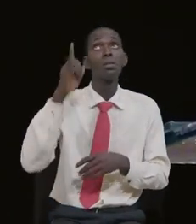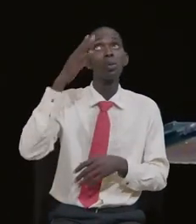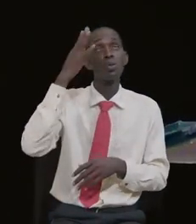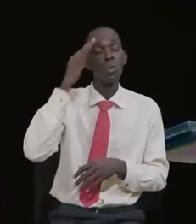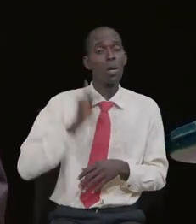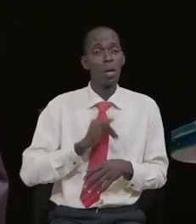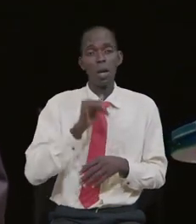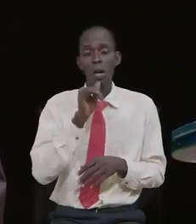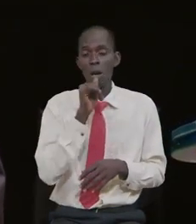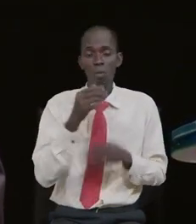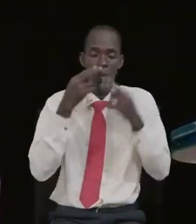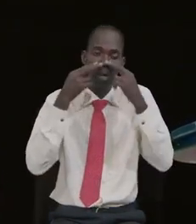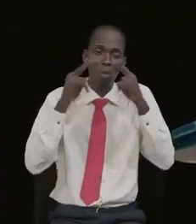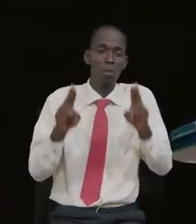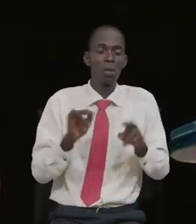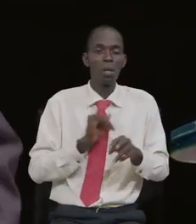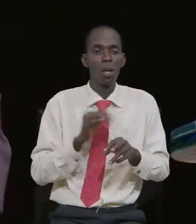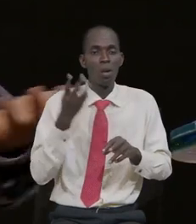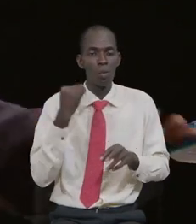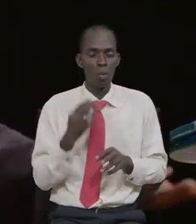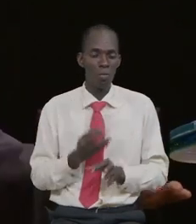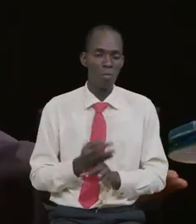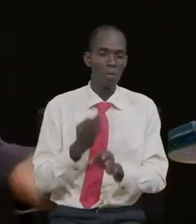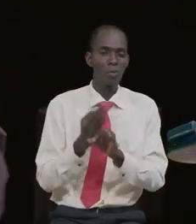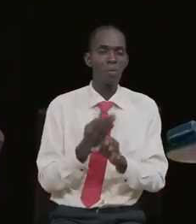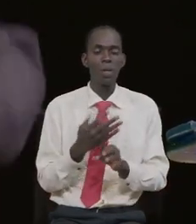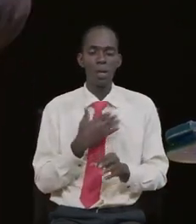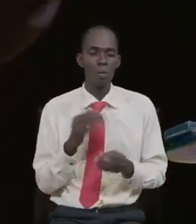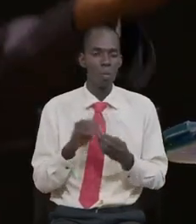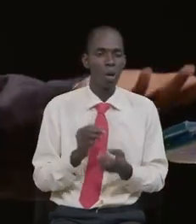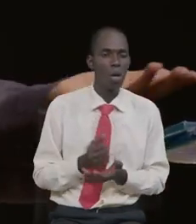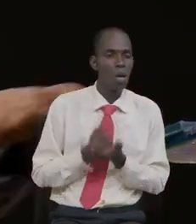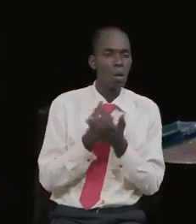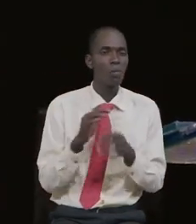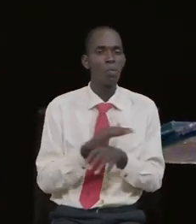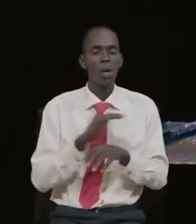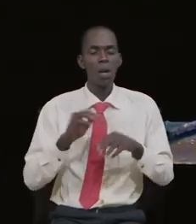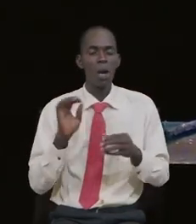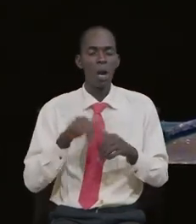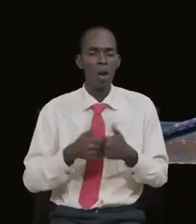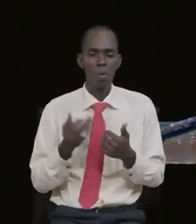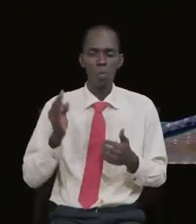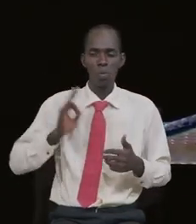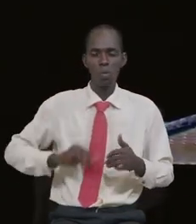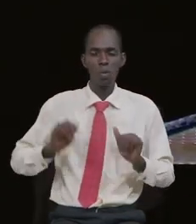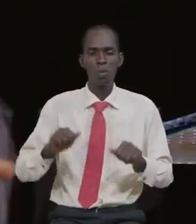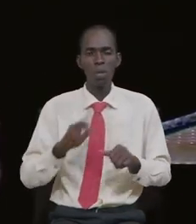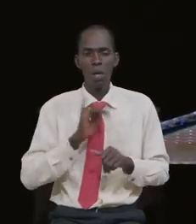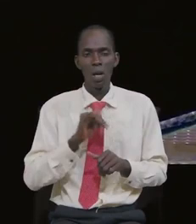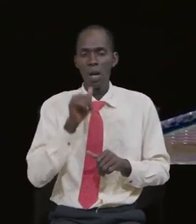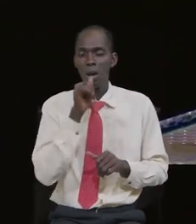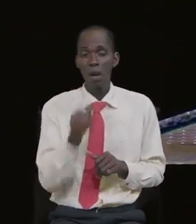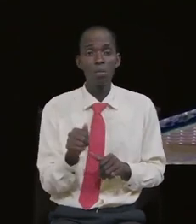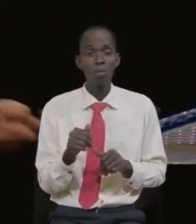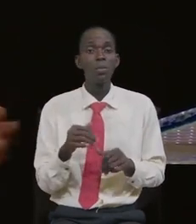how righteous I am, how faithful I am, how helpful I am, how profitable I am, even in your kingdom, the